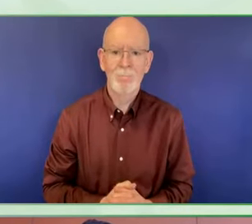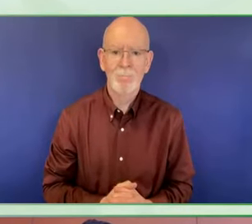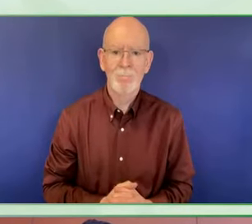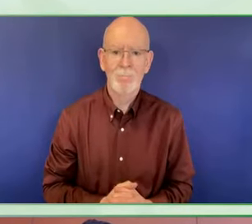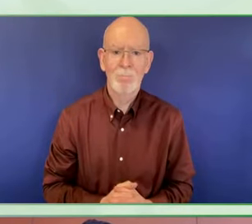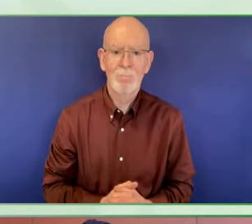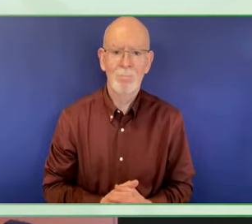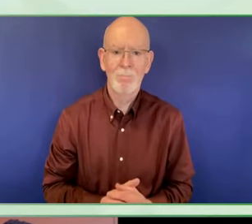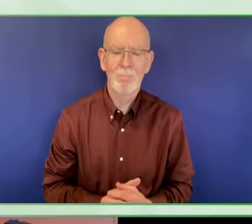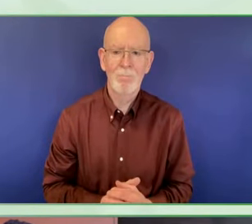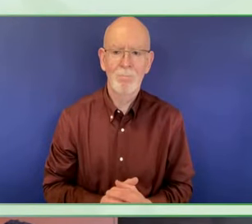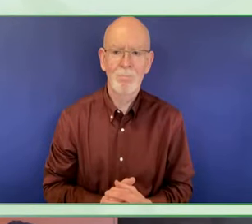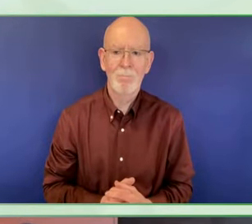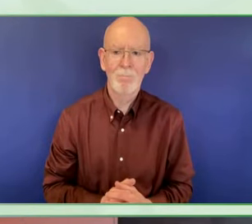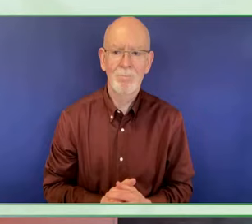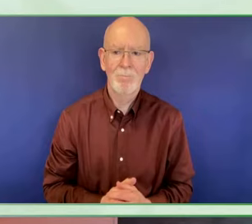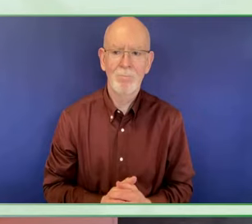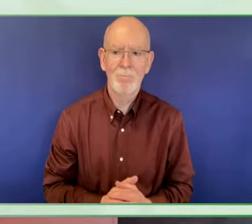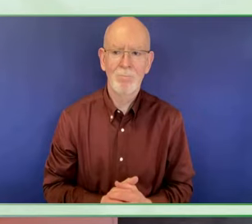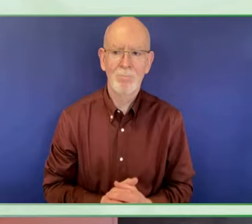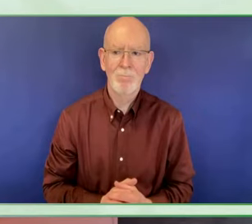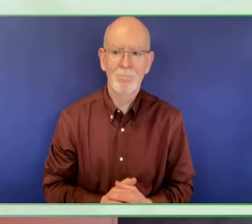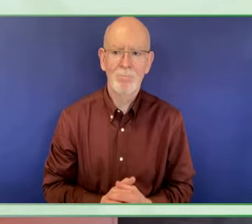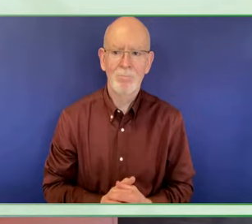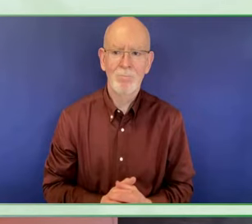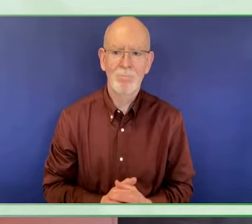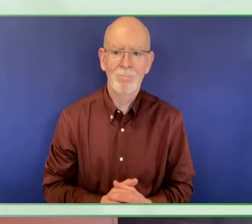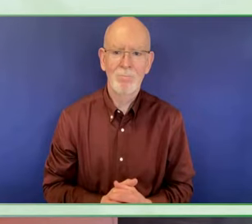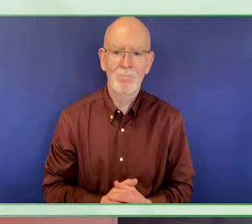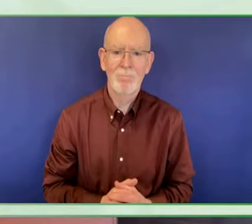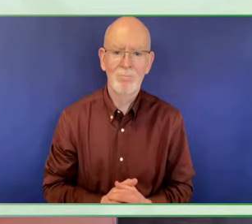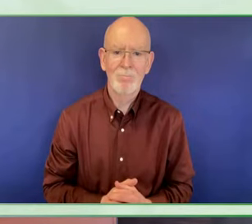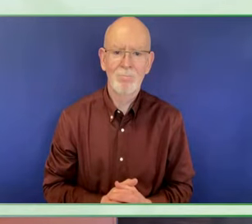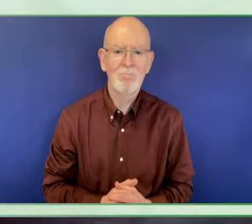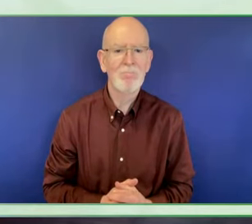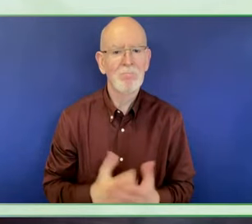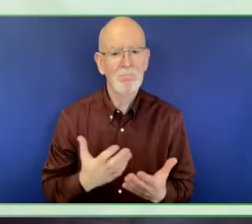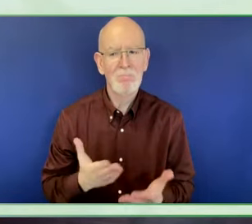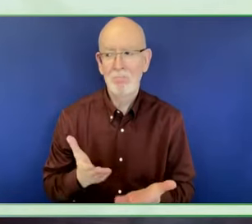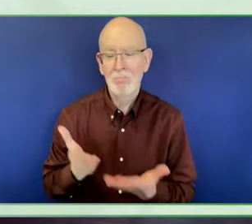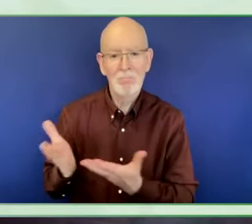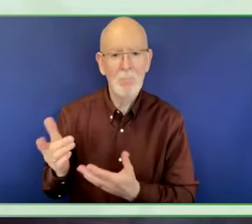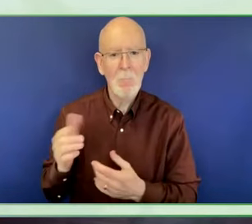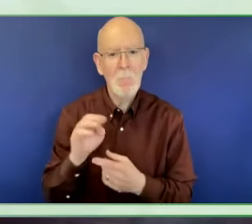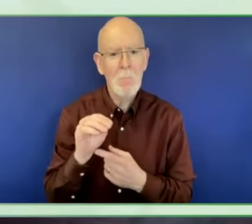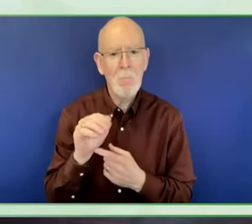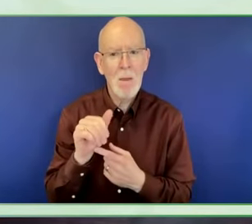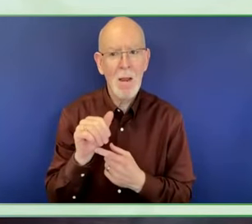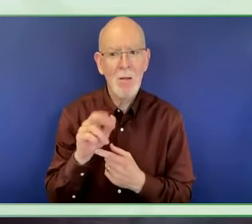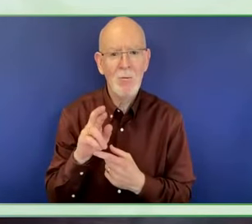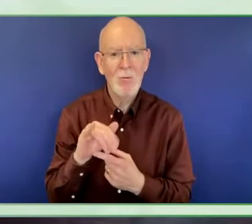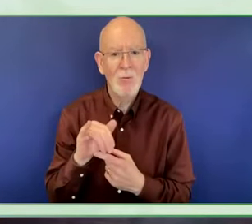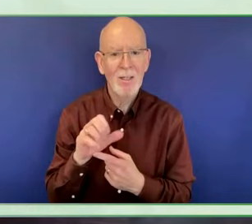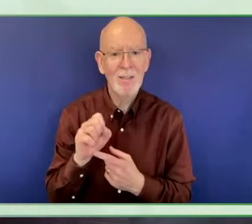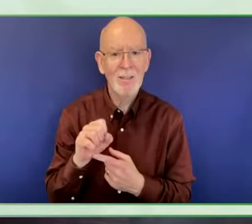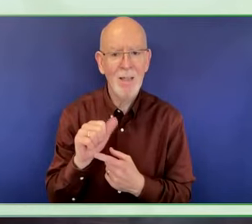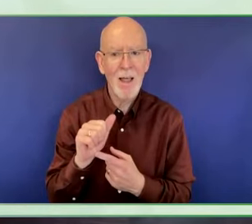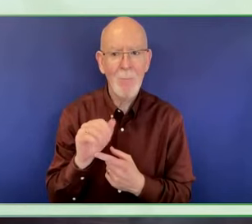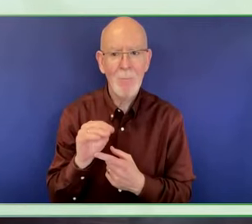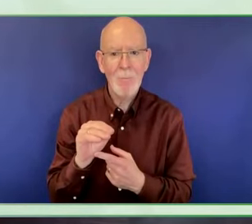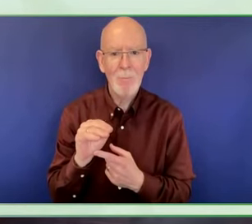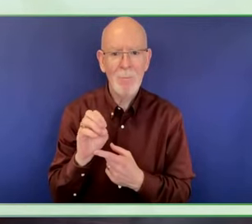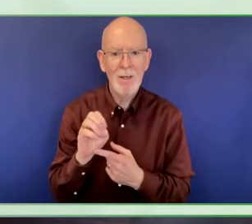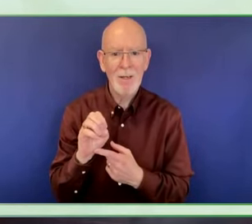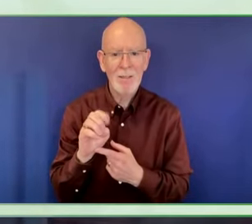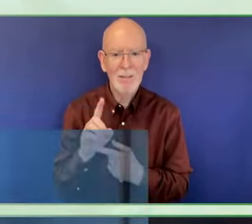Hi, thank you. So my name is Marissa. I am a 42-year-old woman with